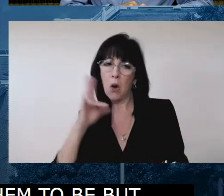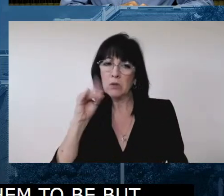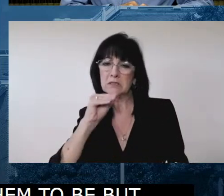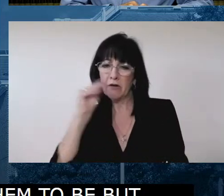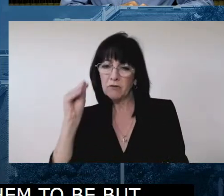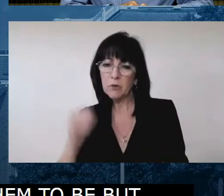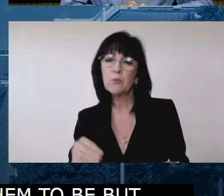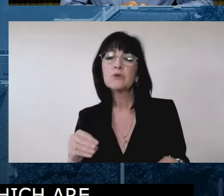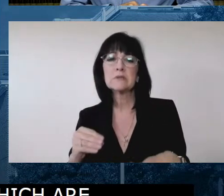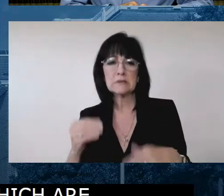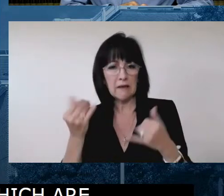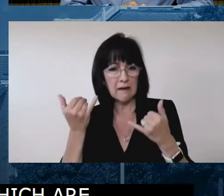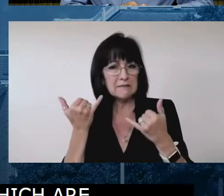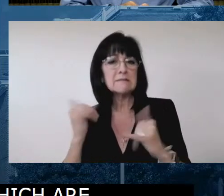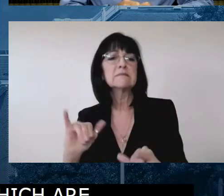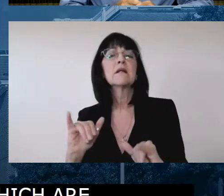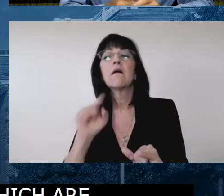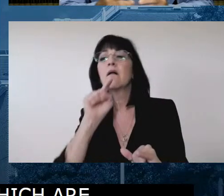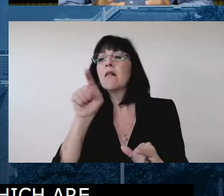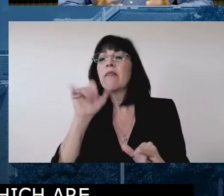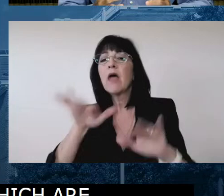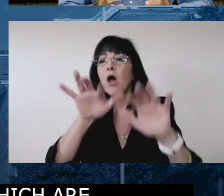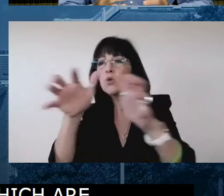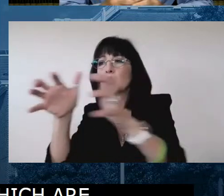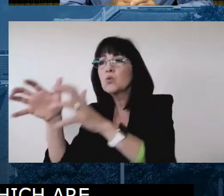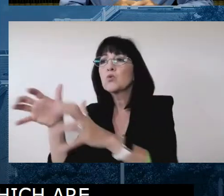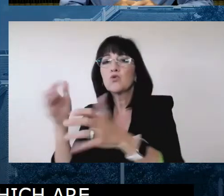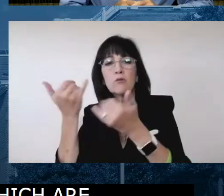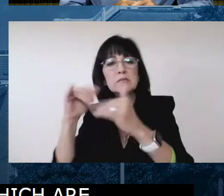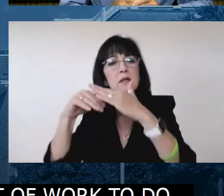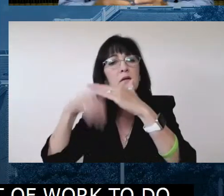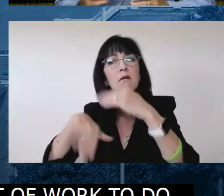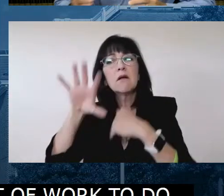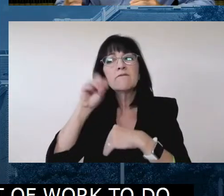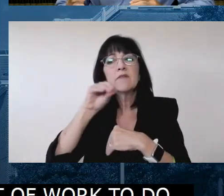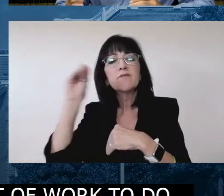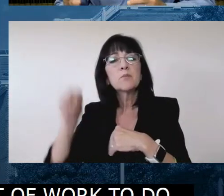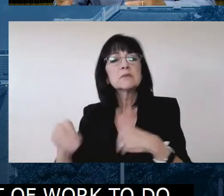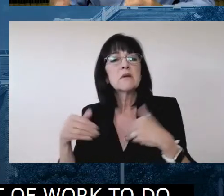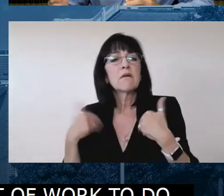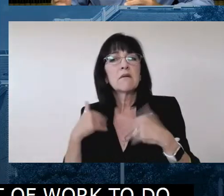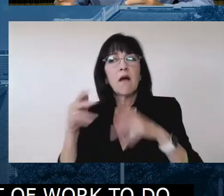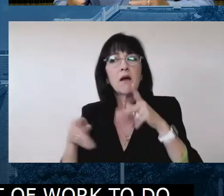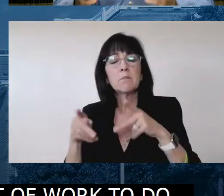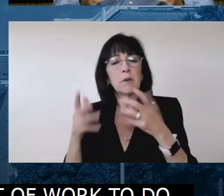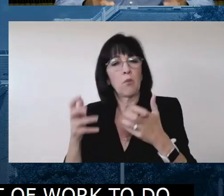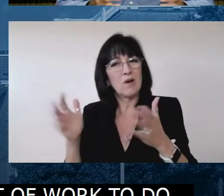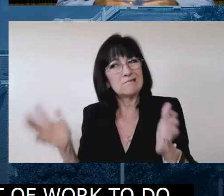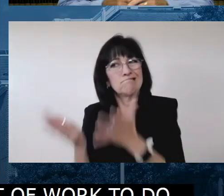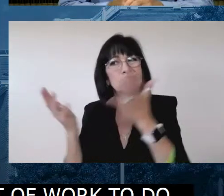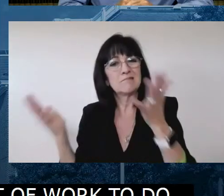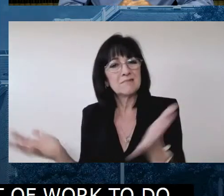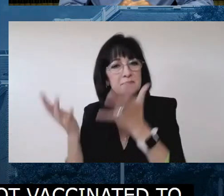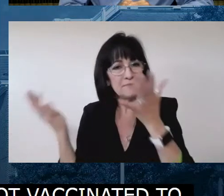lot of work to do. We need to encourage all of you who aren't vaccinated to take the step, get vaccinated,